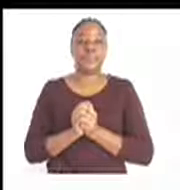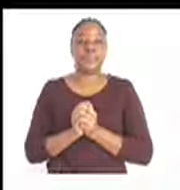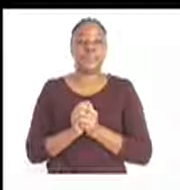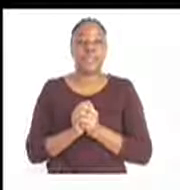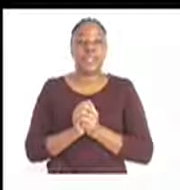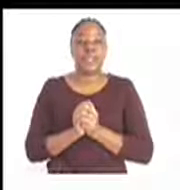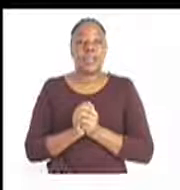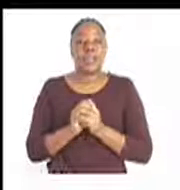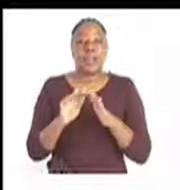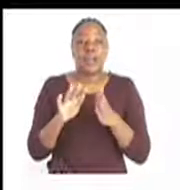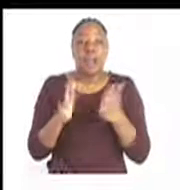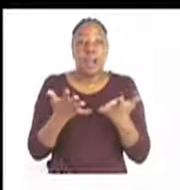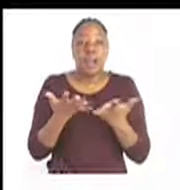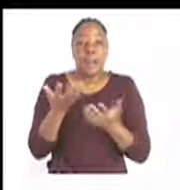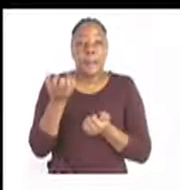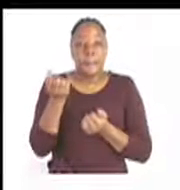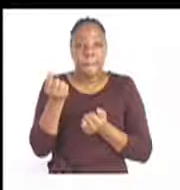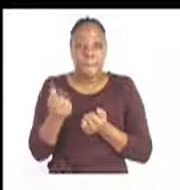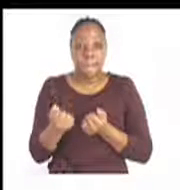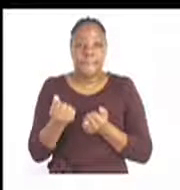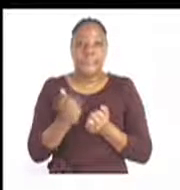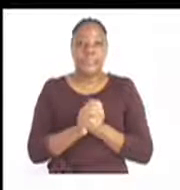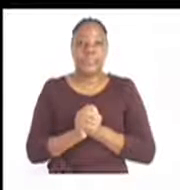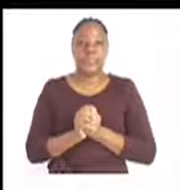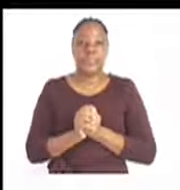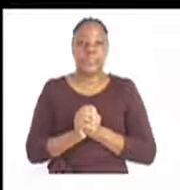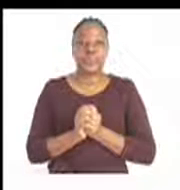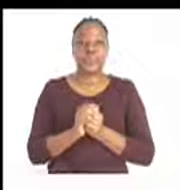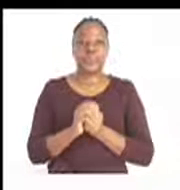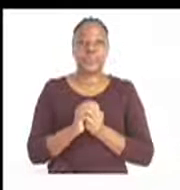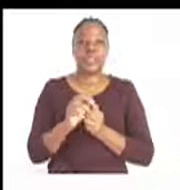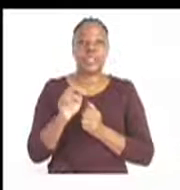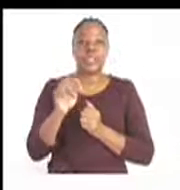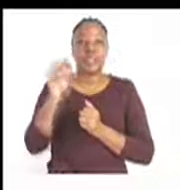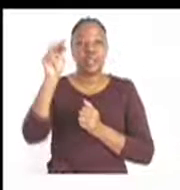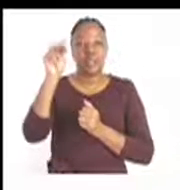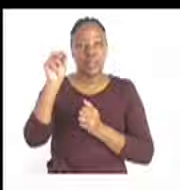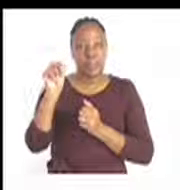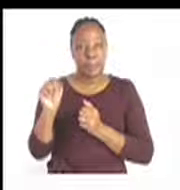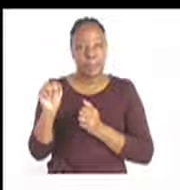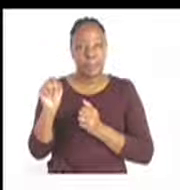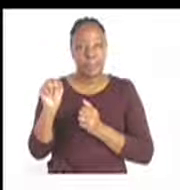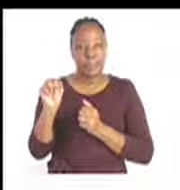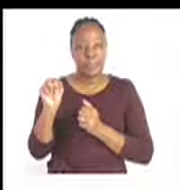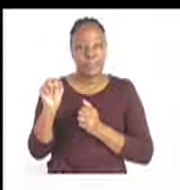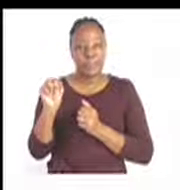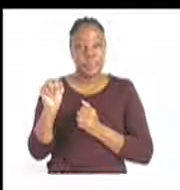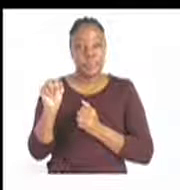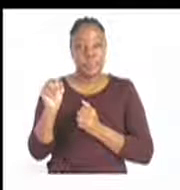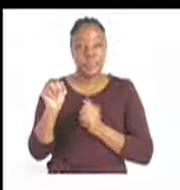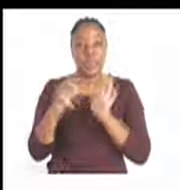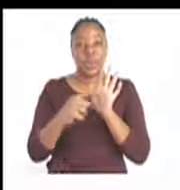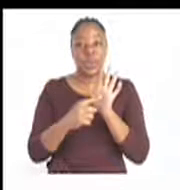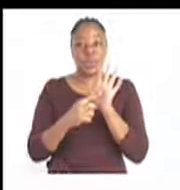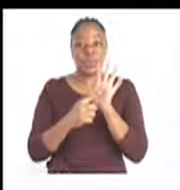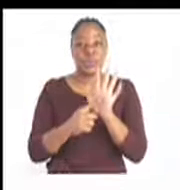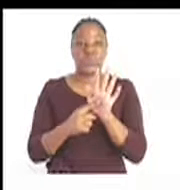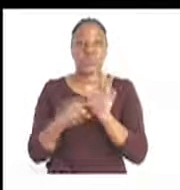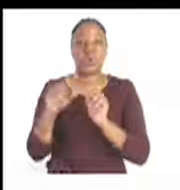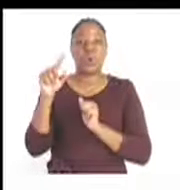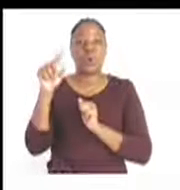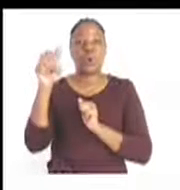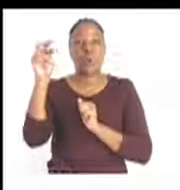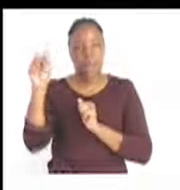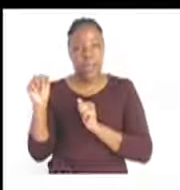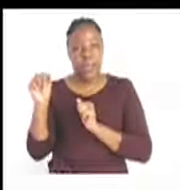be. We are saying that for liters we show an L and for milliliters we show an M and an